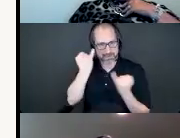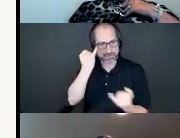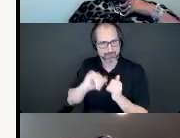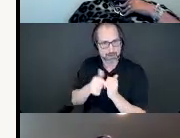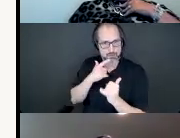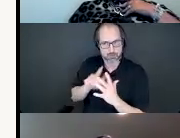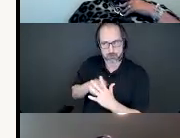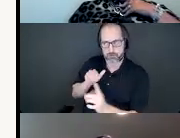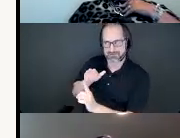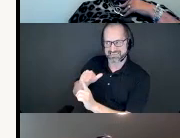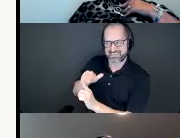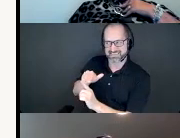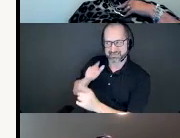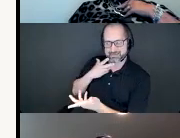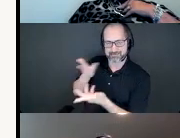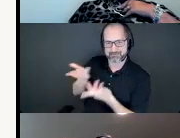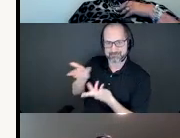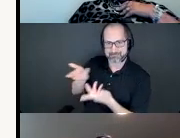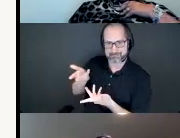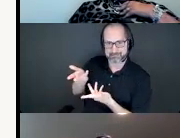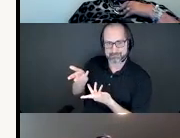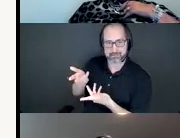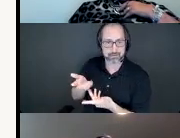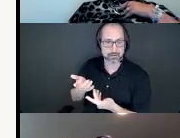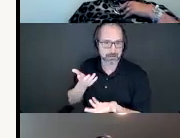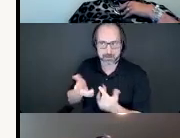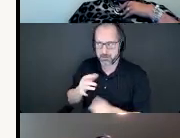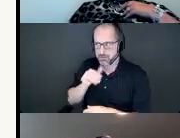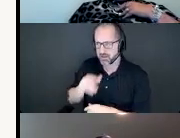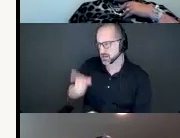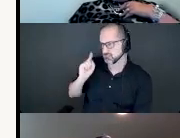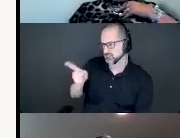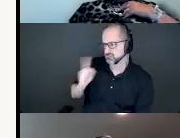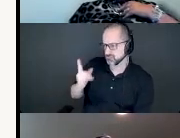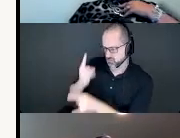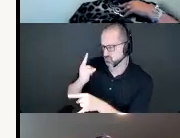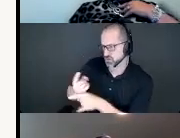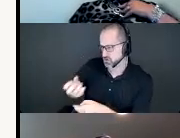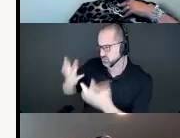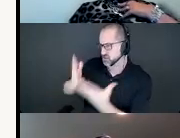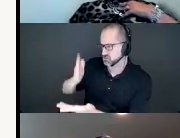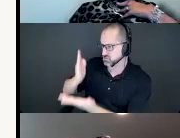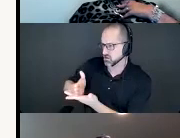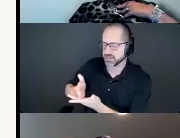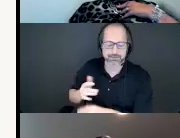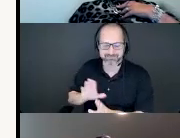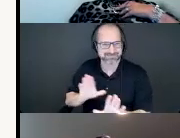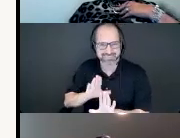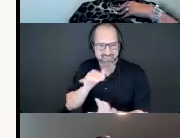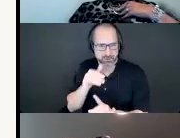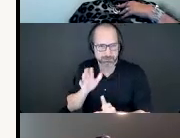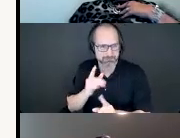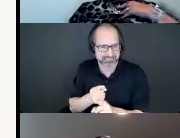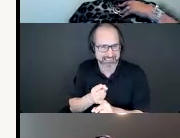be, you know, your drinking is really getting out of control, and I need you to stop. The conversation should be,